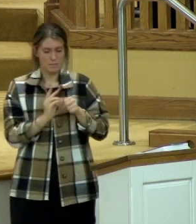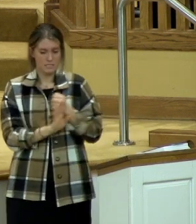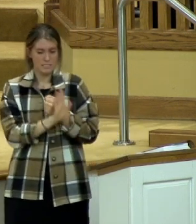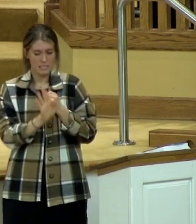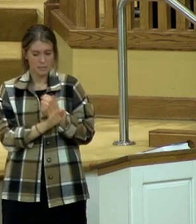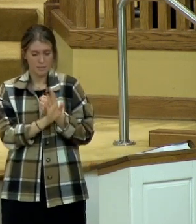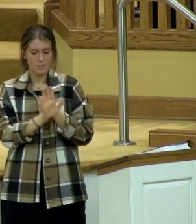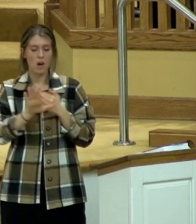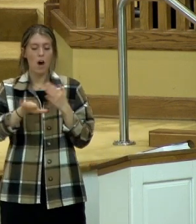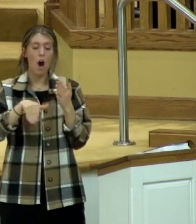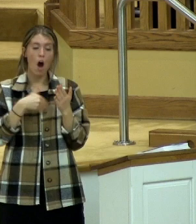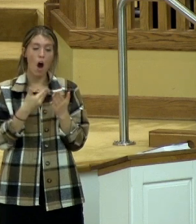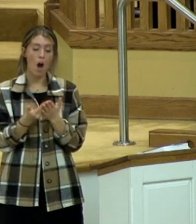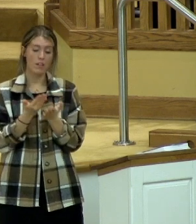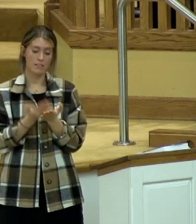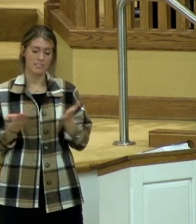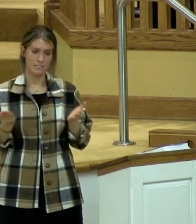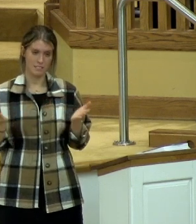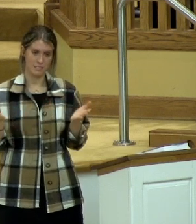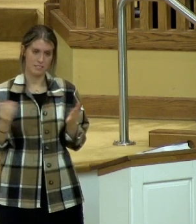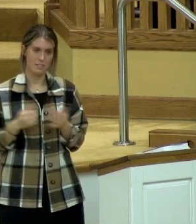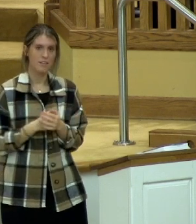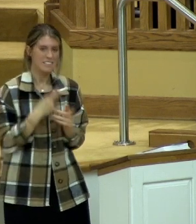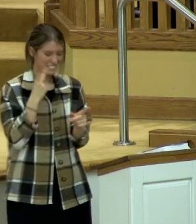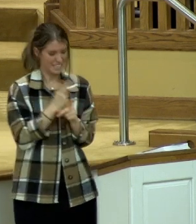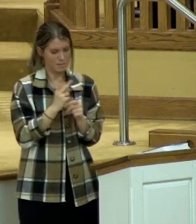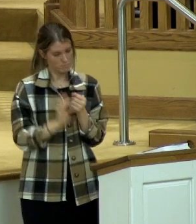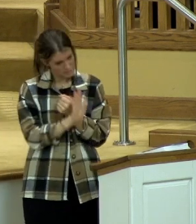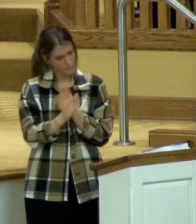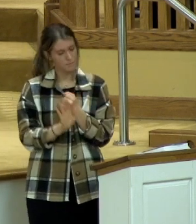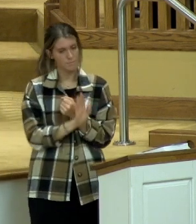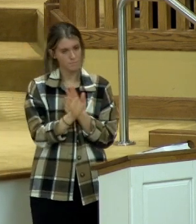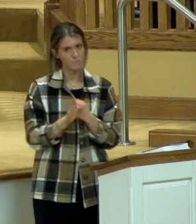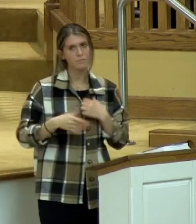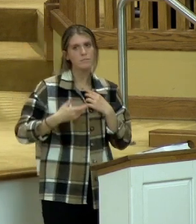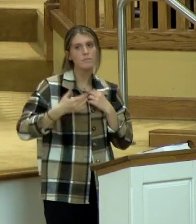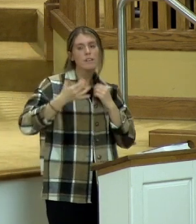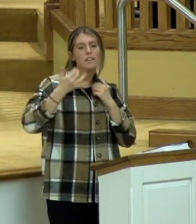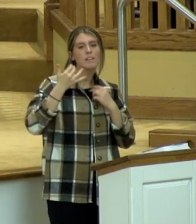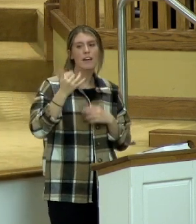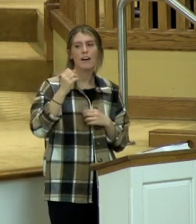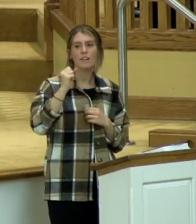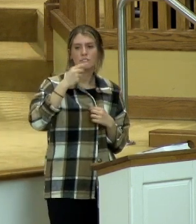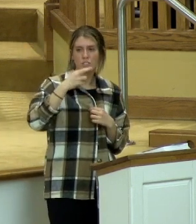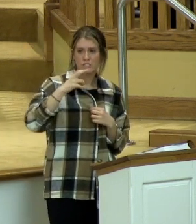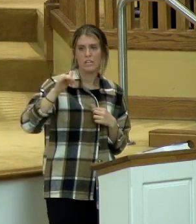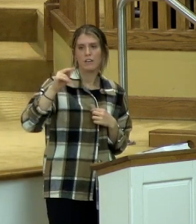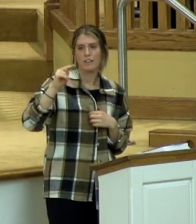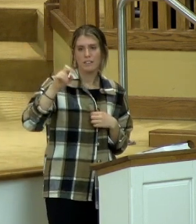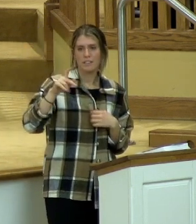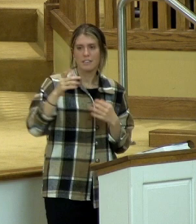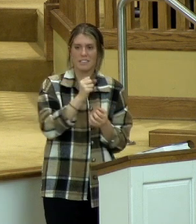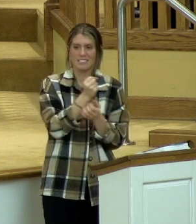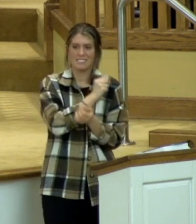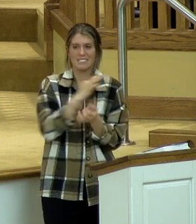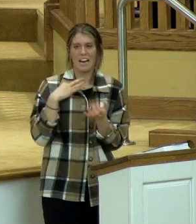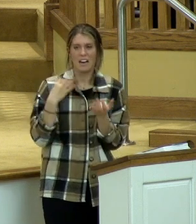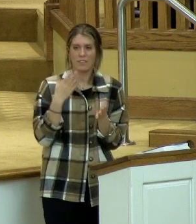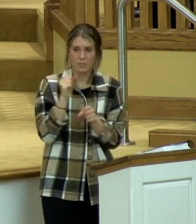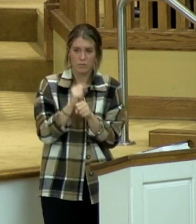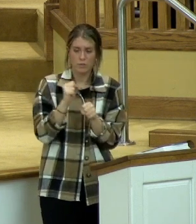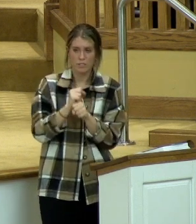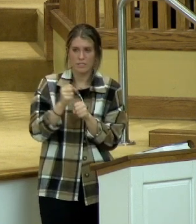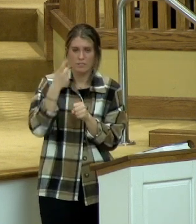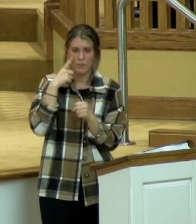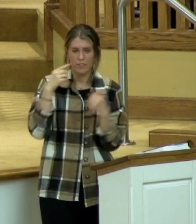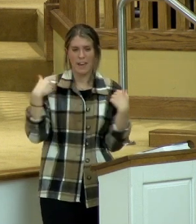all these things. Kept all these things. Miss Sherry, Miss Nikki, we're on the staff. We're here today doing some work for the Angel